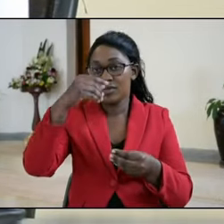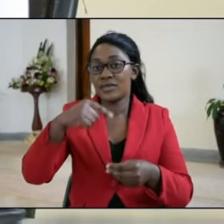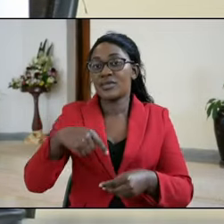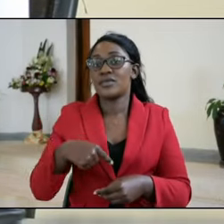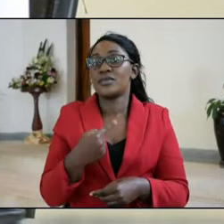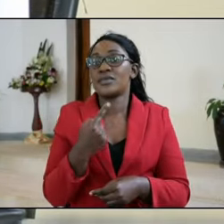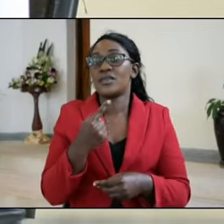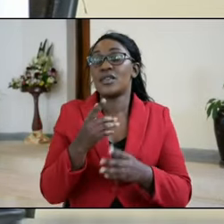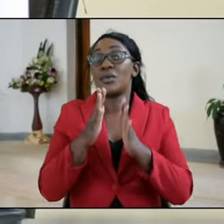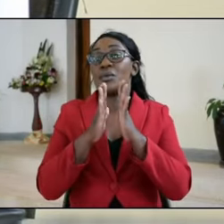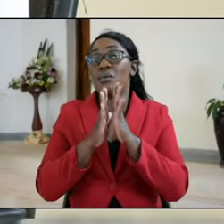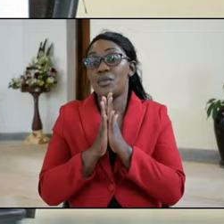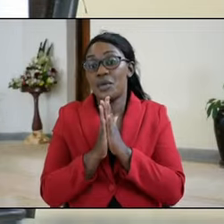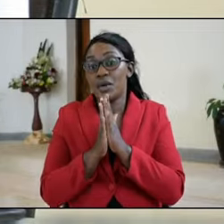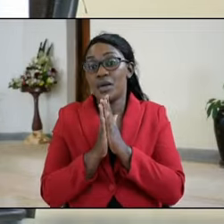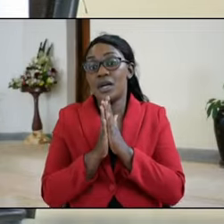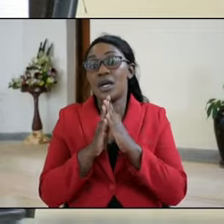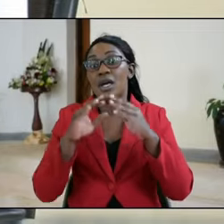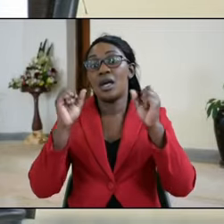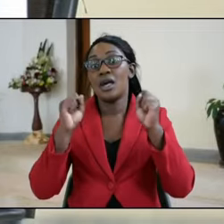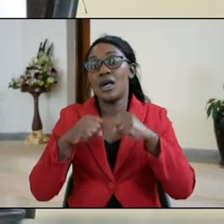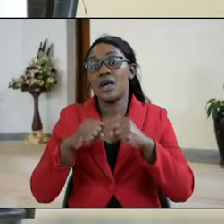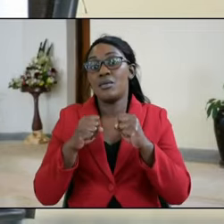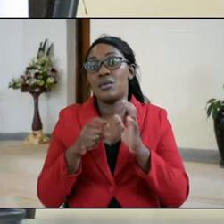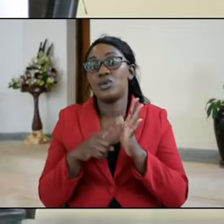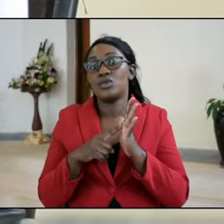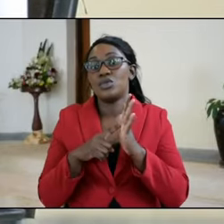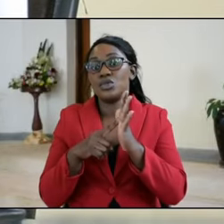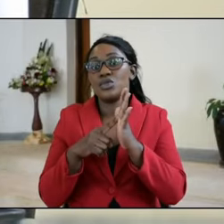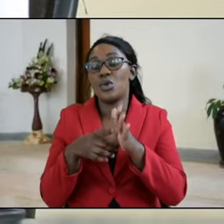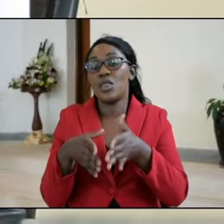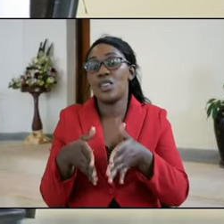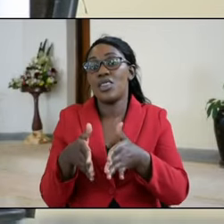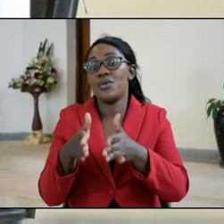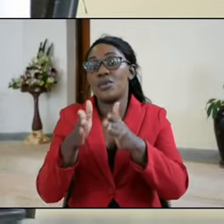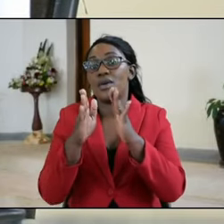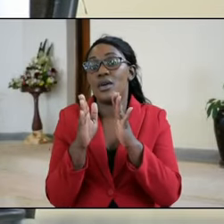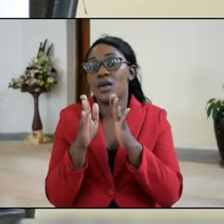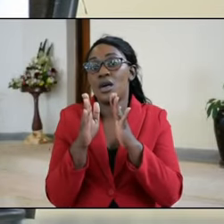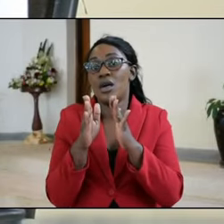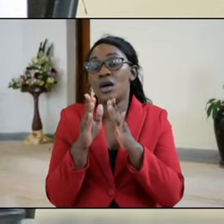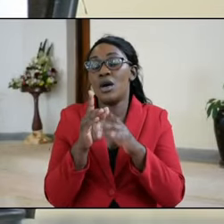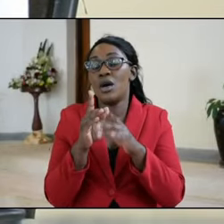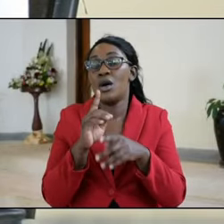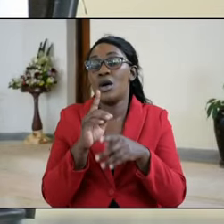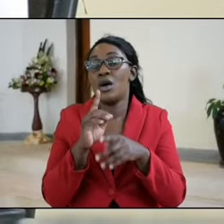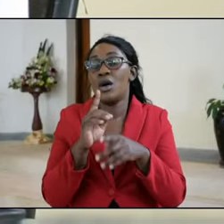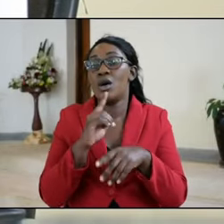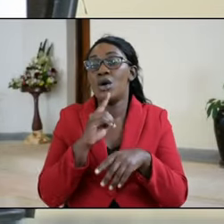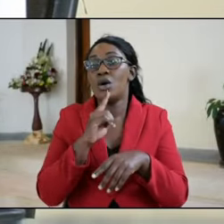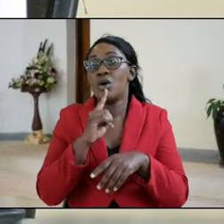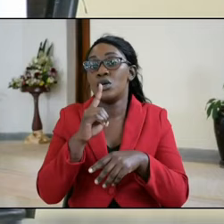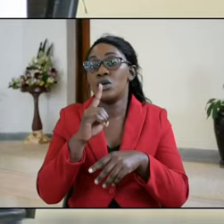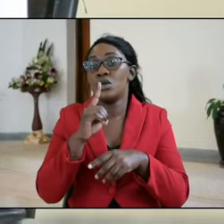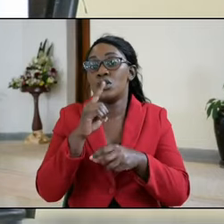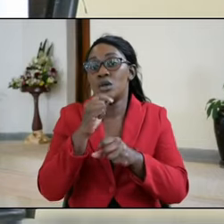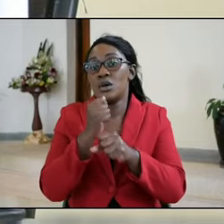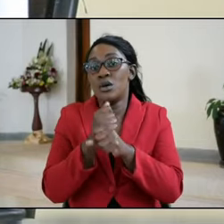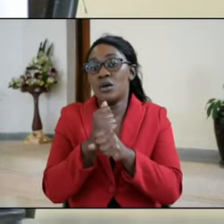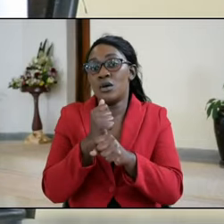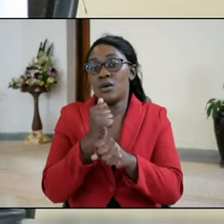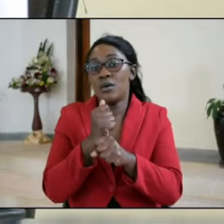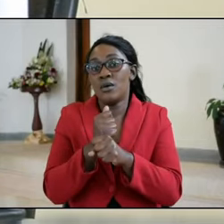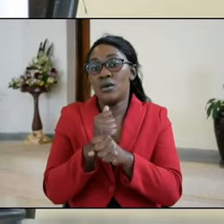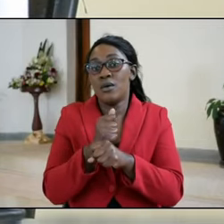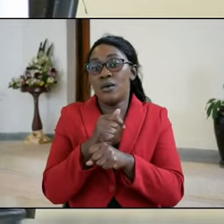and pray so that God may be able to show us the way that we may walk in it. In so doing, we will be able to fight off the devil and